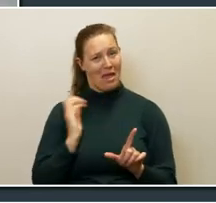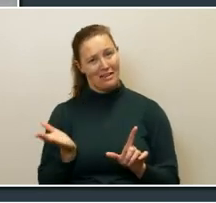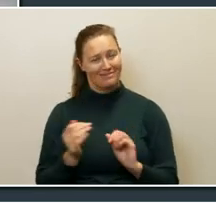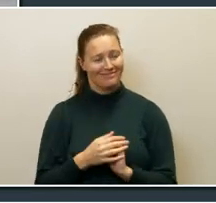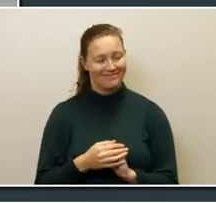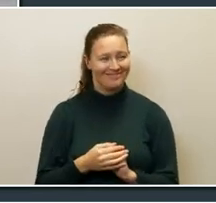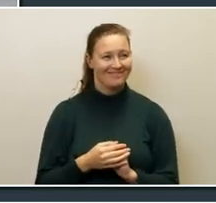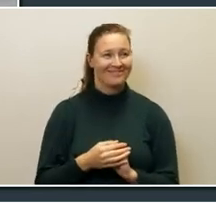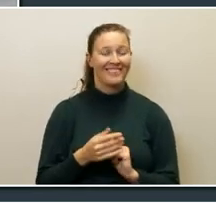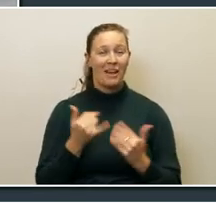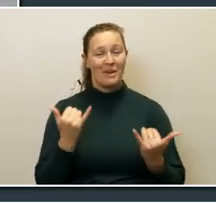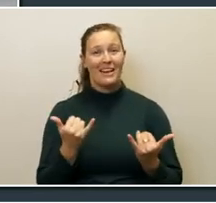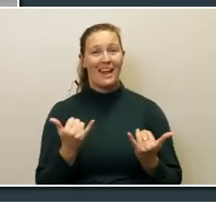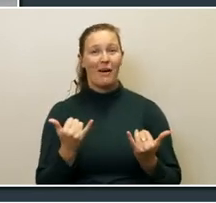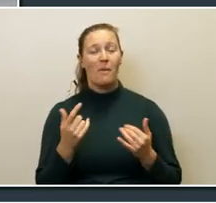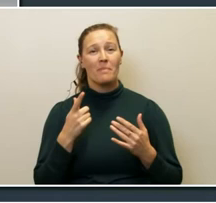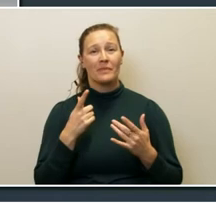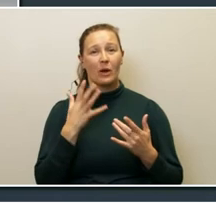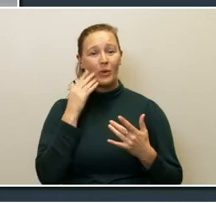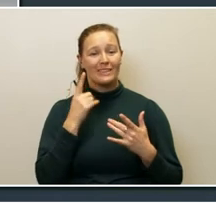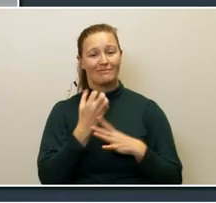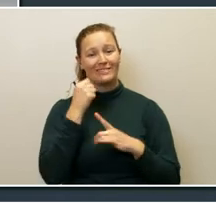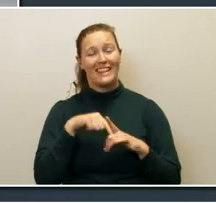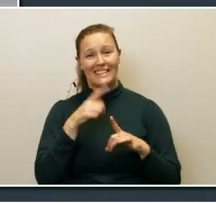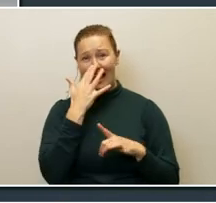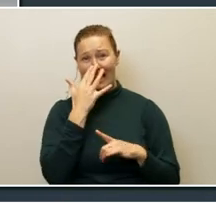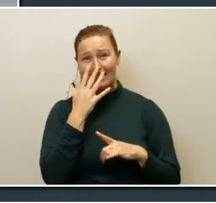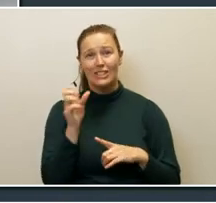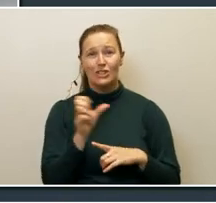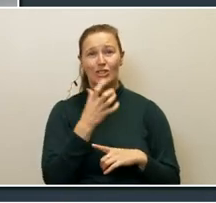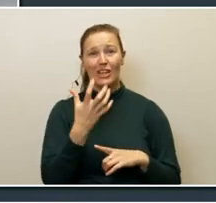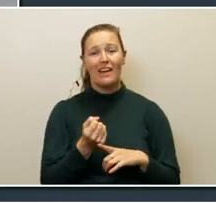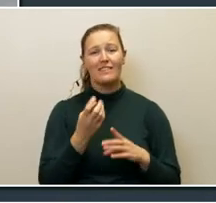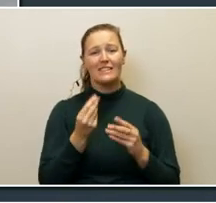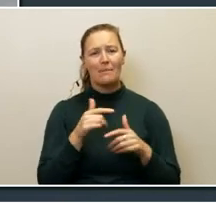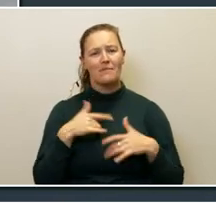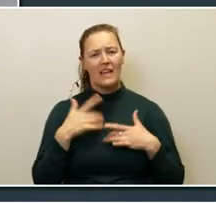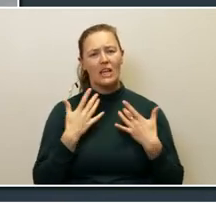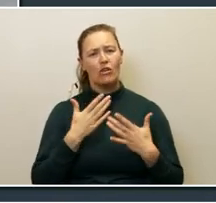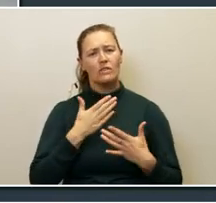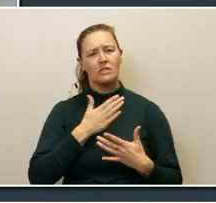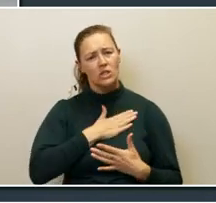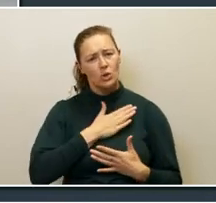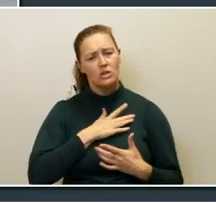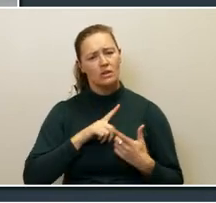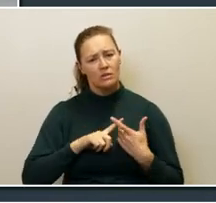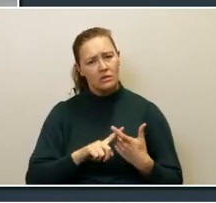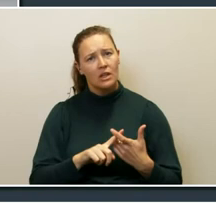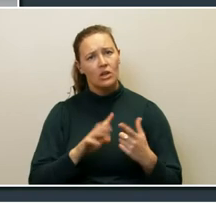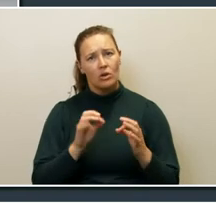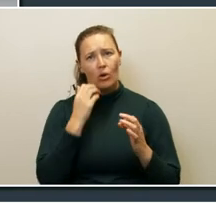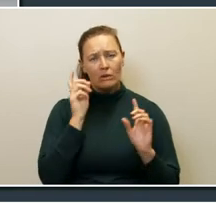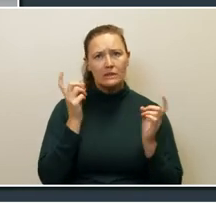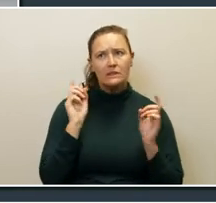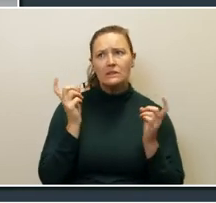age that you should have some sense of security, that you don't have to always be